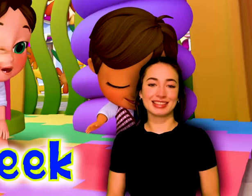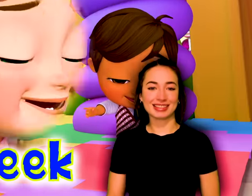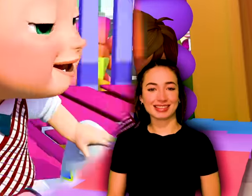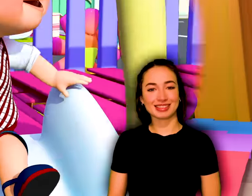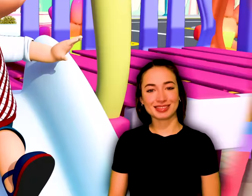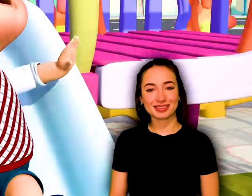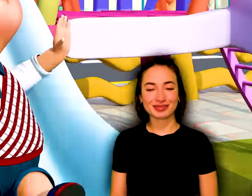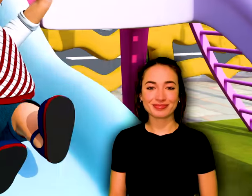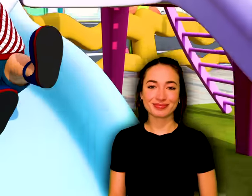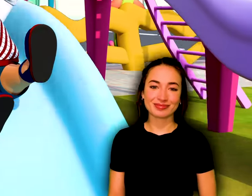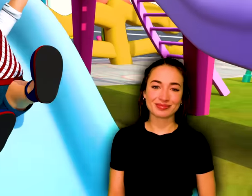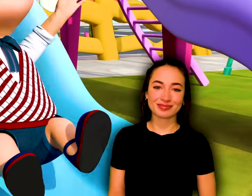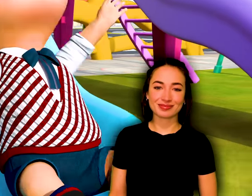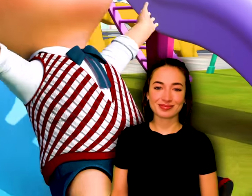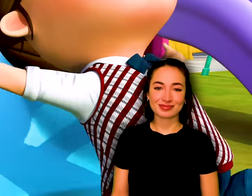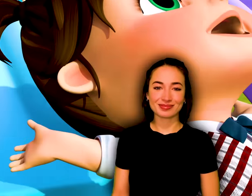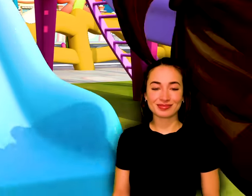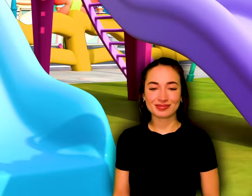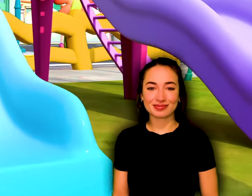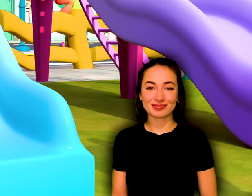Hide and seek.